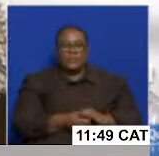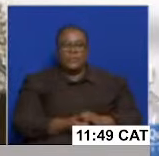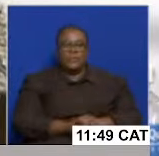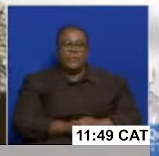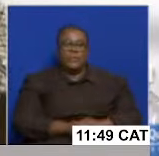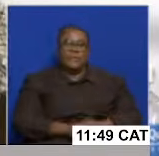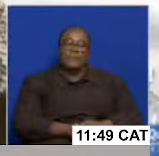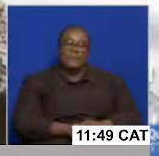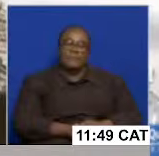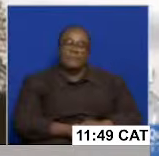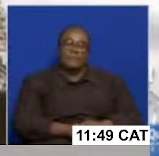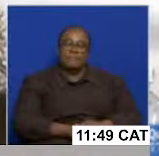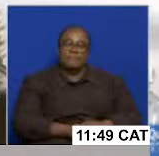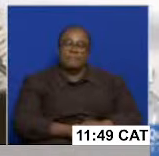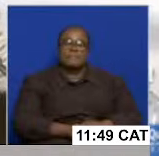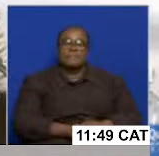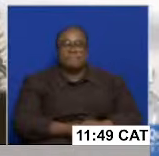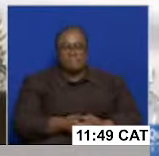Okay.